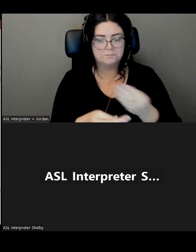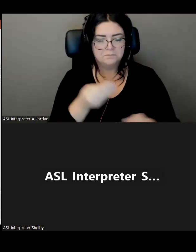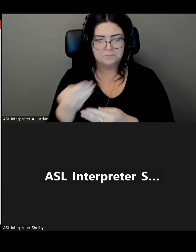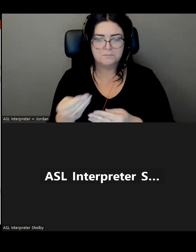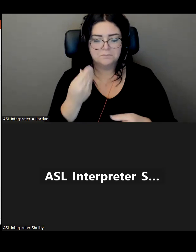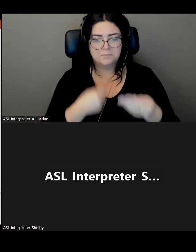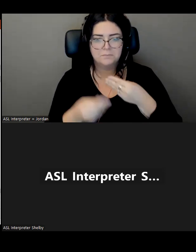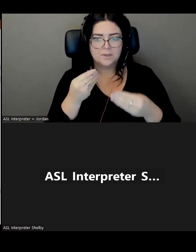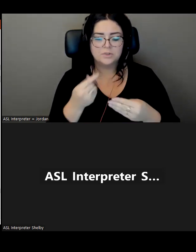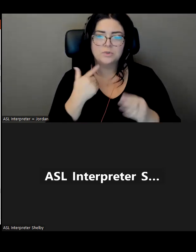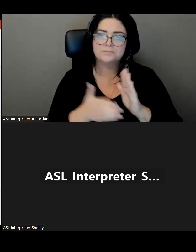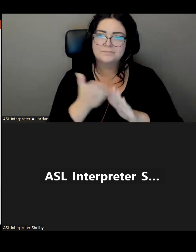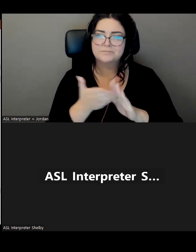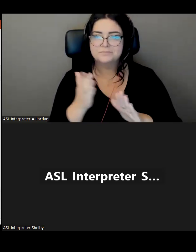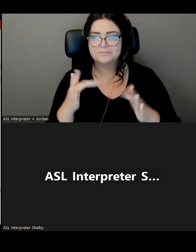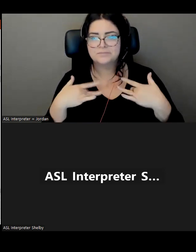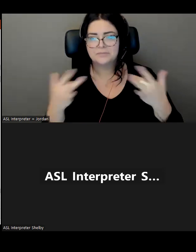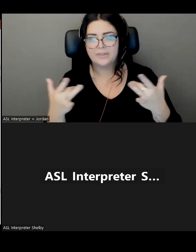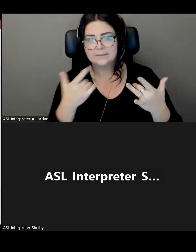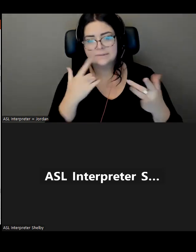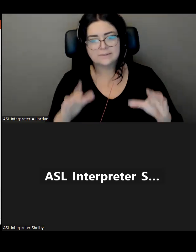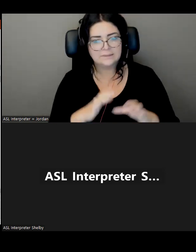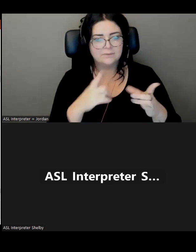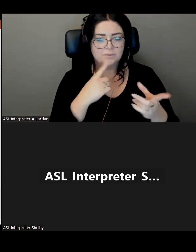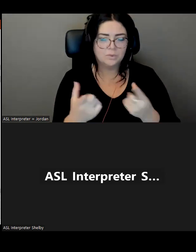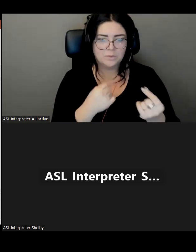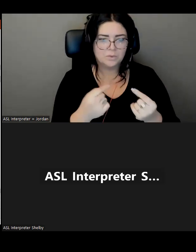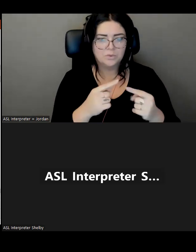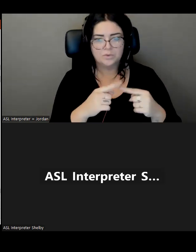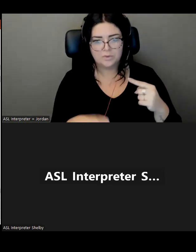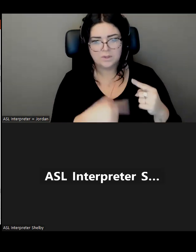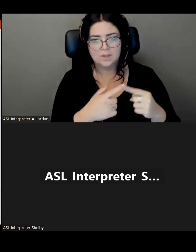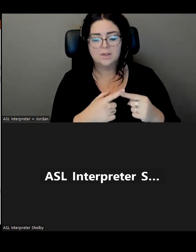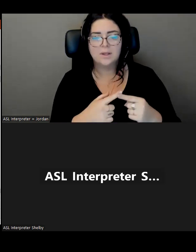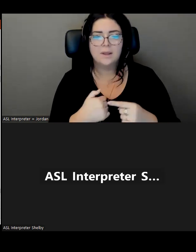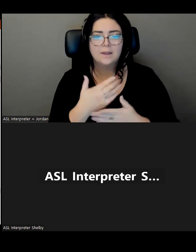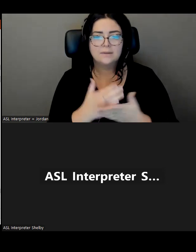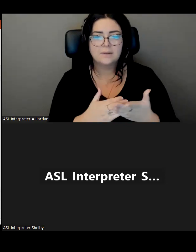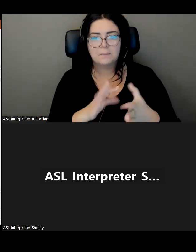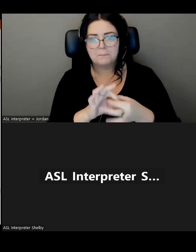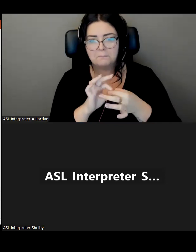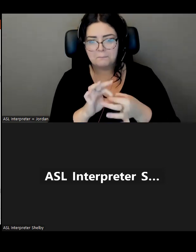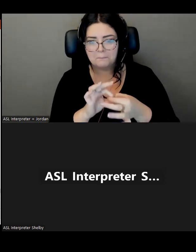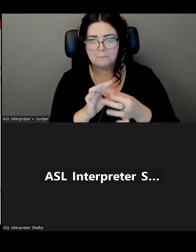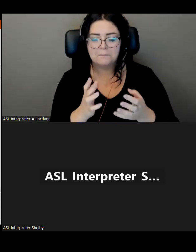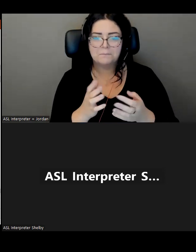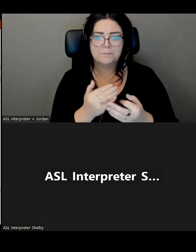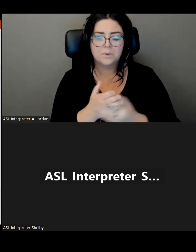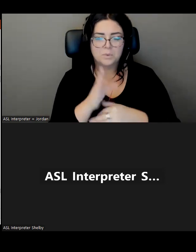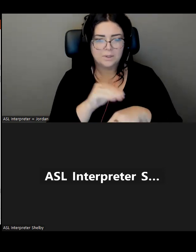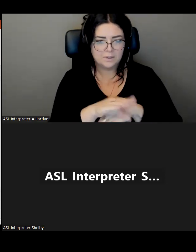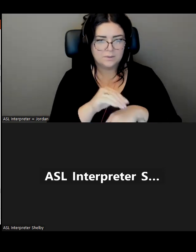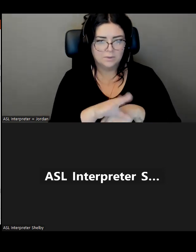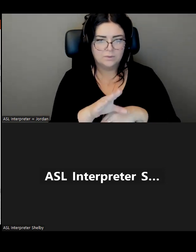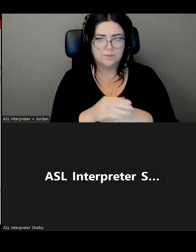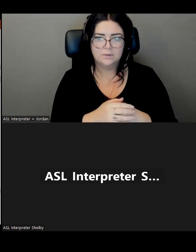and activities and throughout the year. And they also provide some coordination through a consultant that